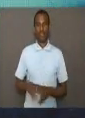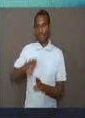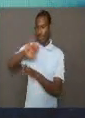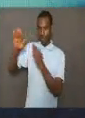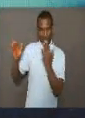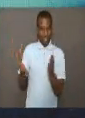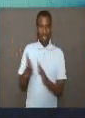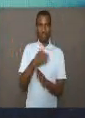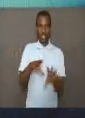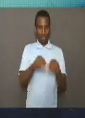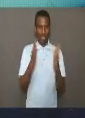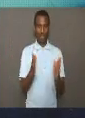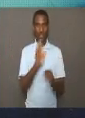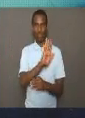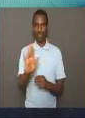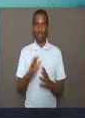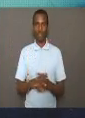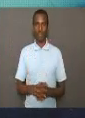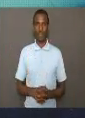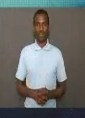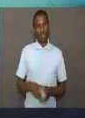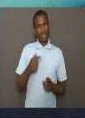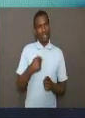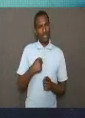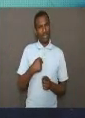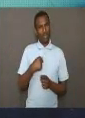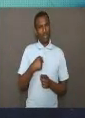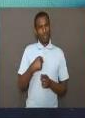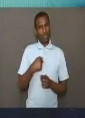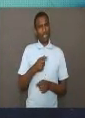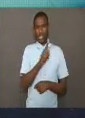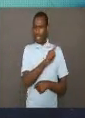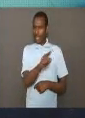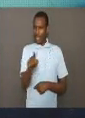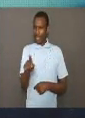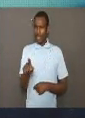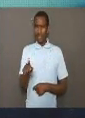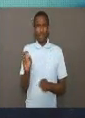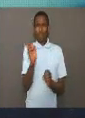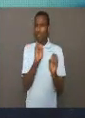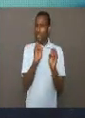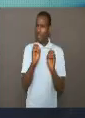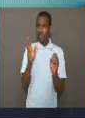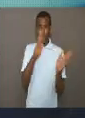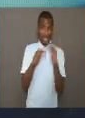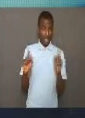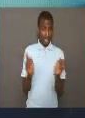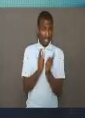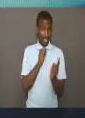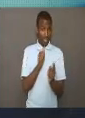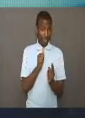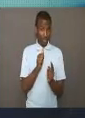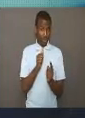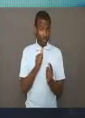Welcome back, students. I am sure that you had no difficulty in